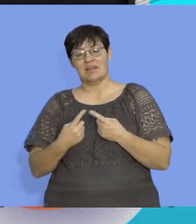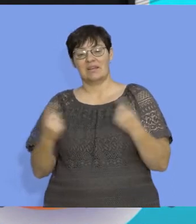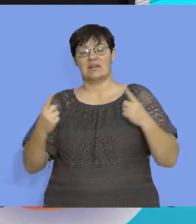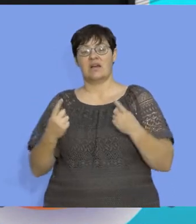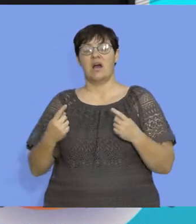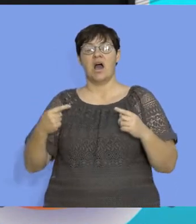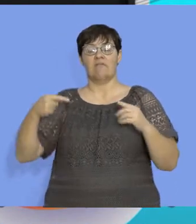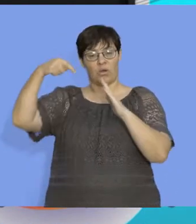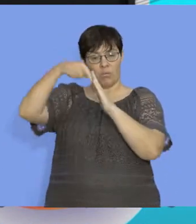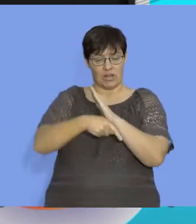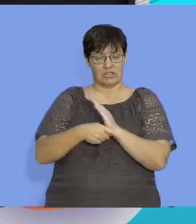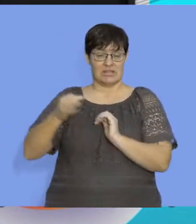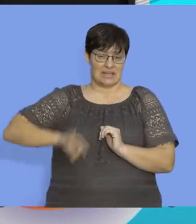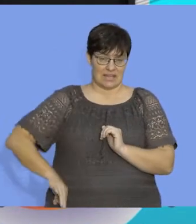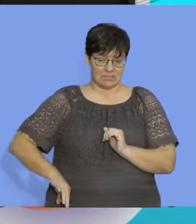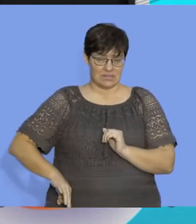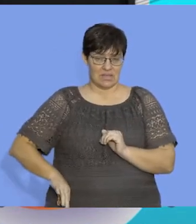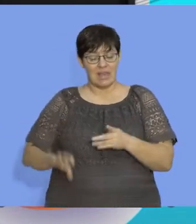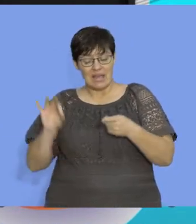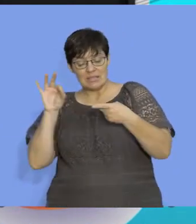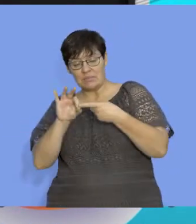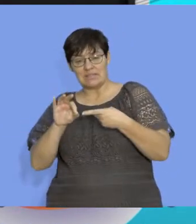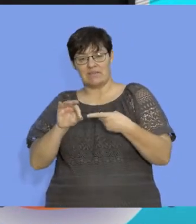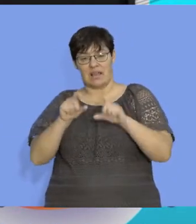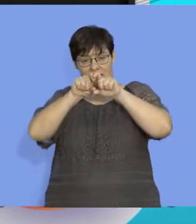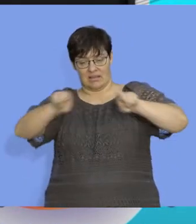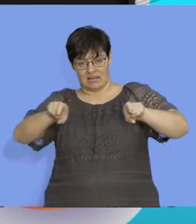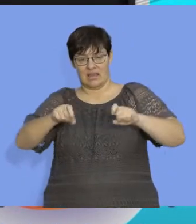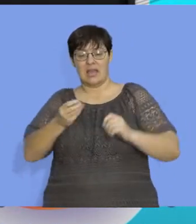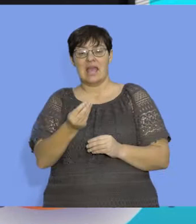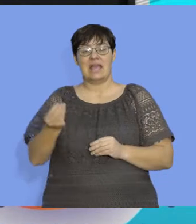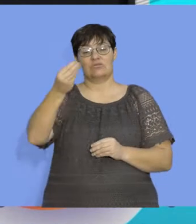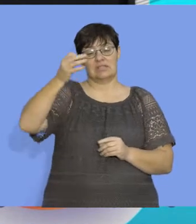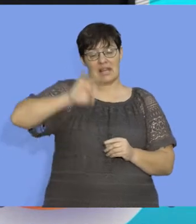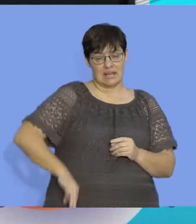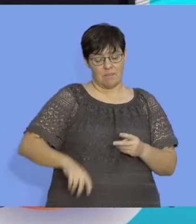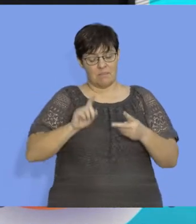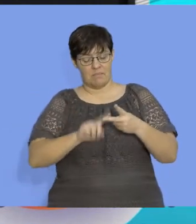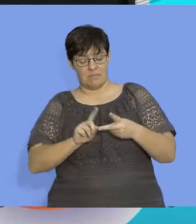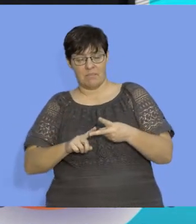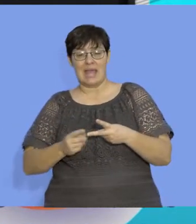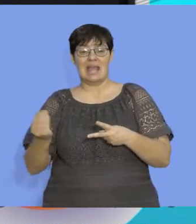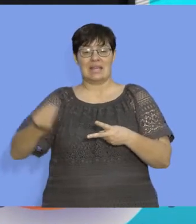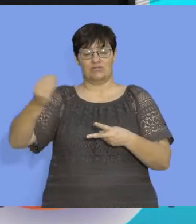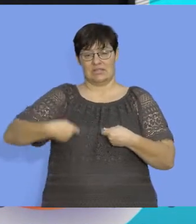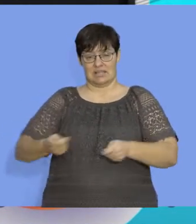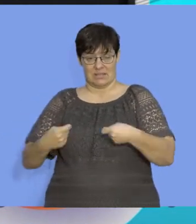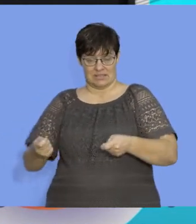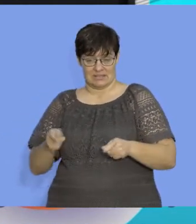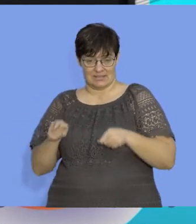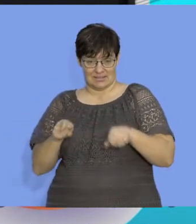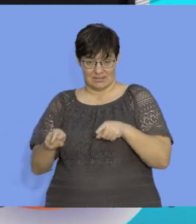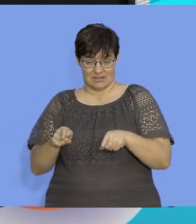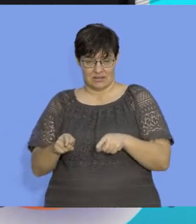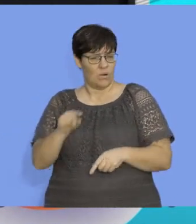have a specific heading for interest income and another one for interest expense. So why is that? Because